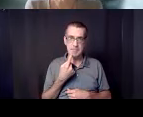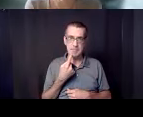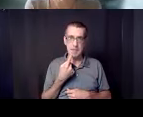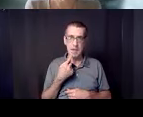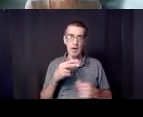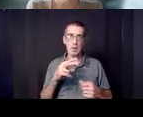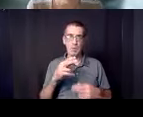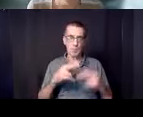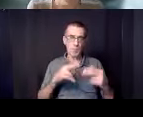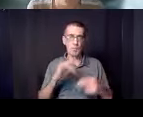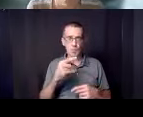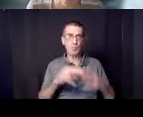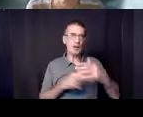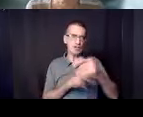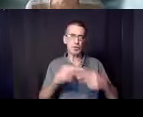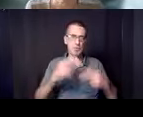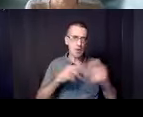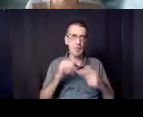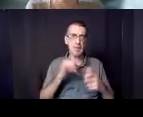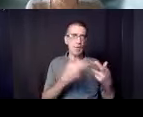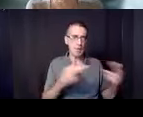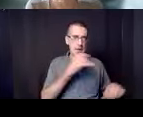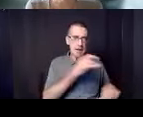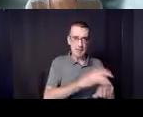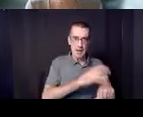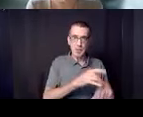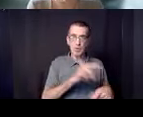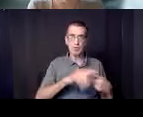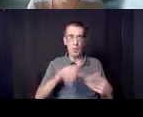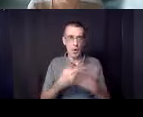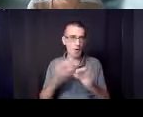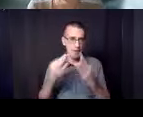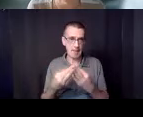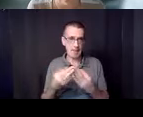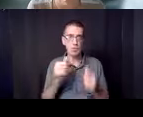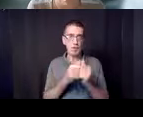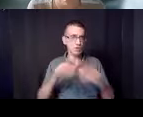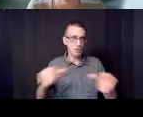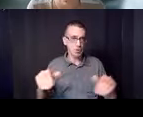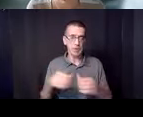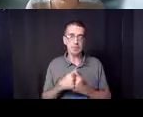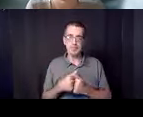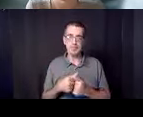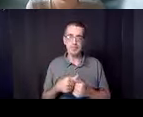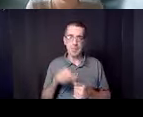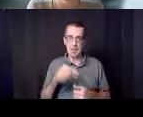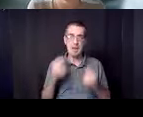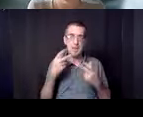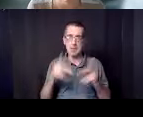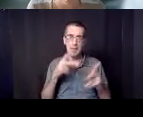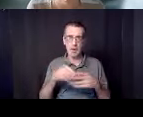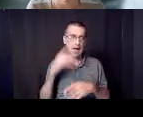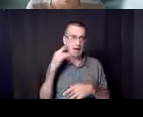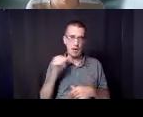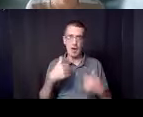bridge to build between that resource being available to all families with children and this many folks in California